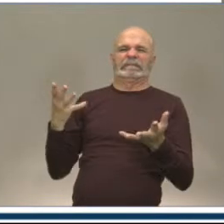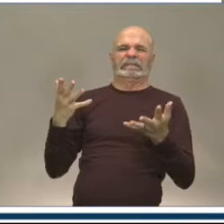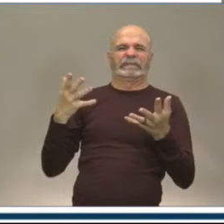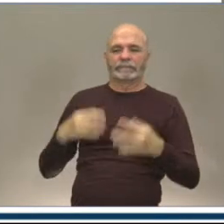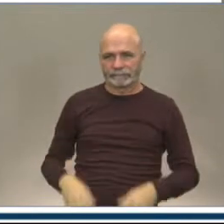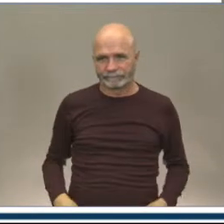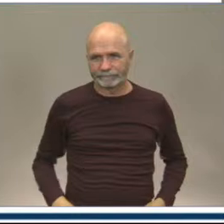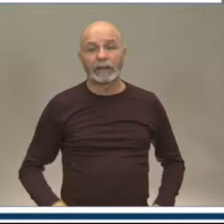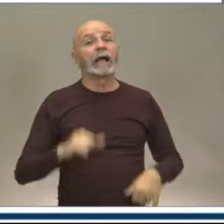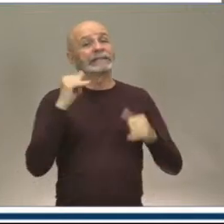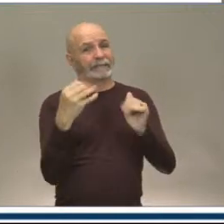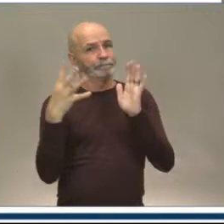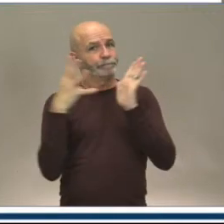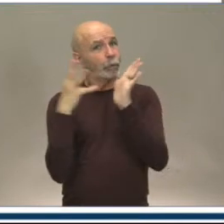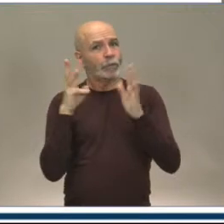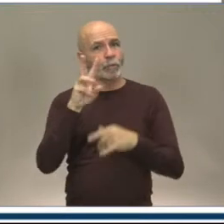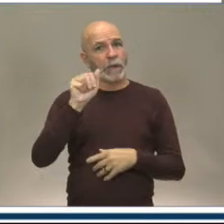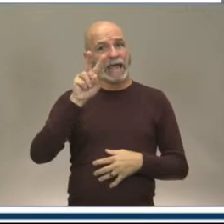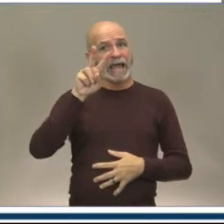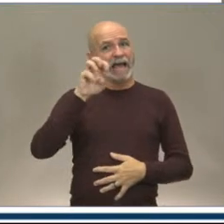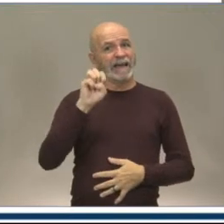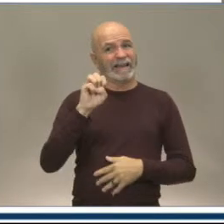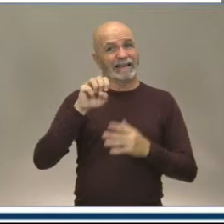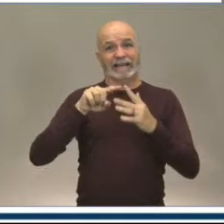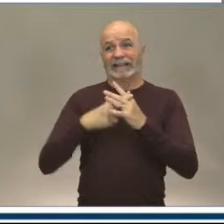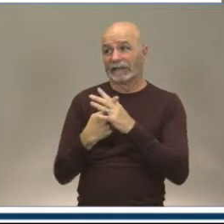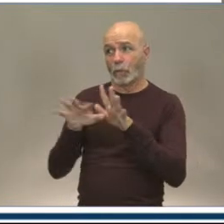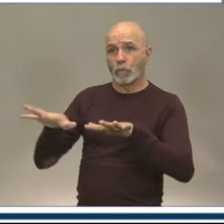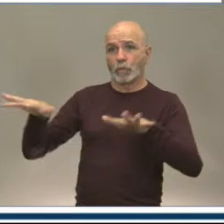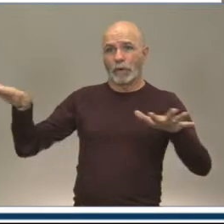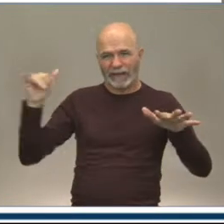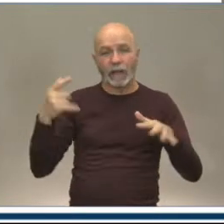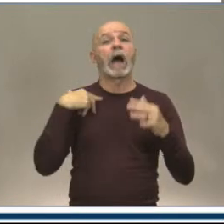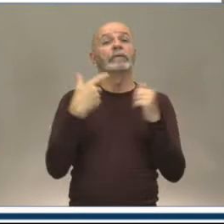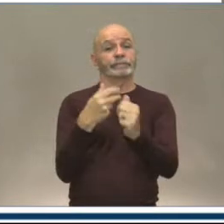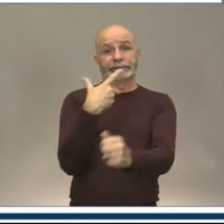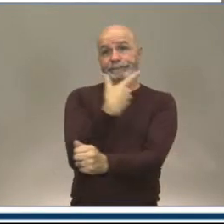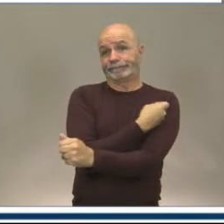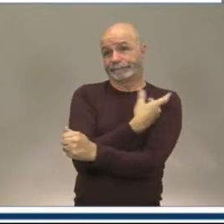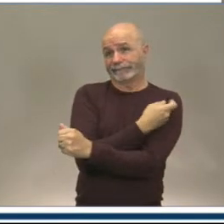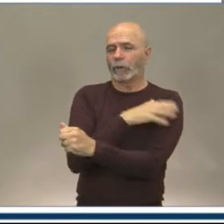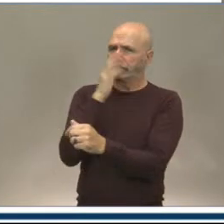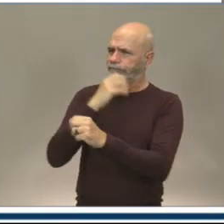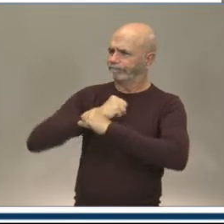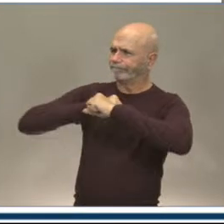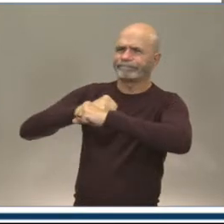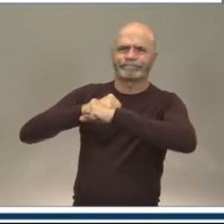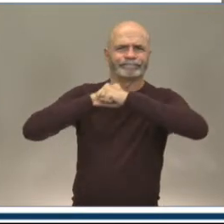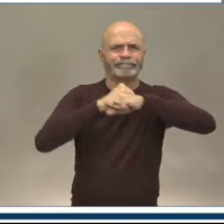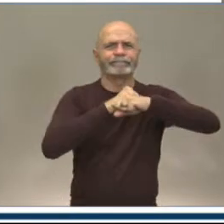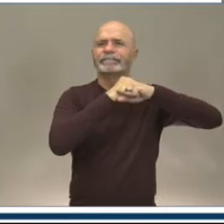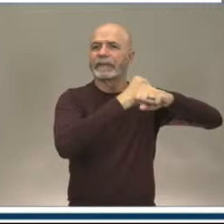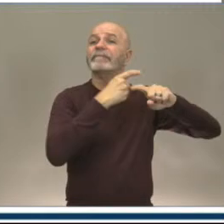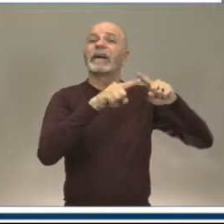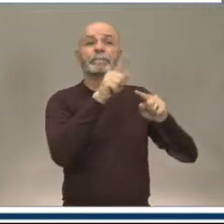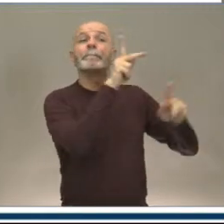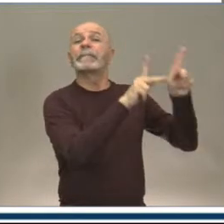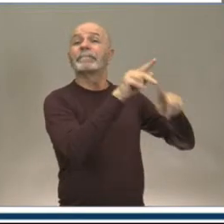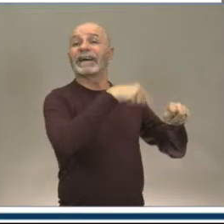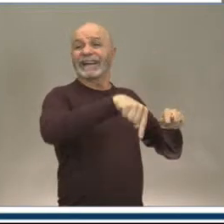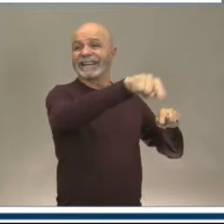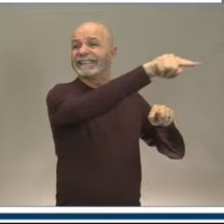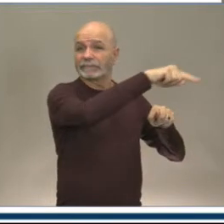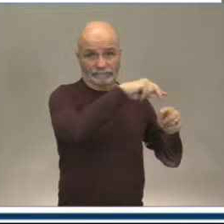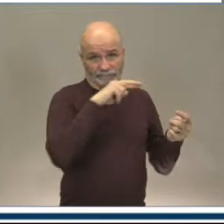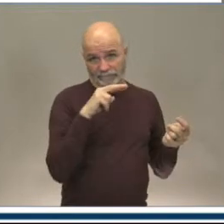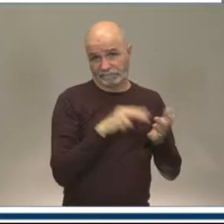population means we're preventing severe COVID illness and limiting the need for strict public health measures. That doesn't mean that we can